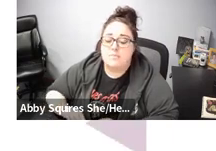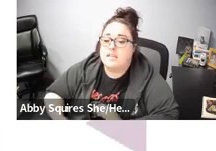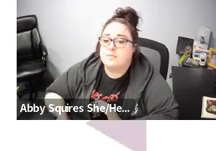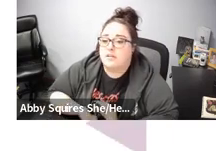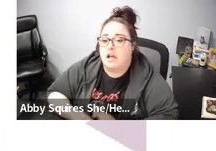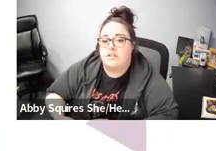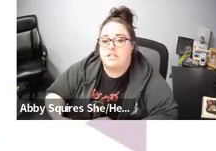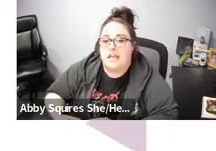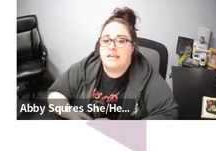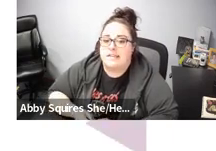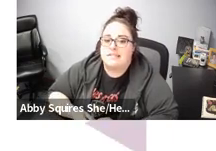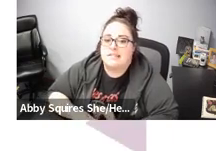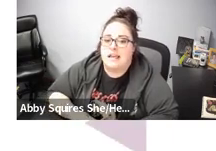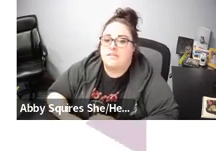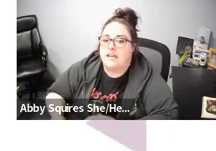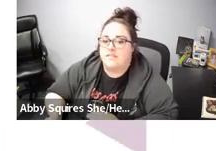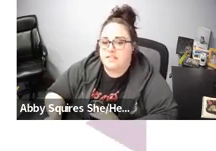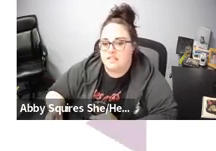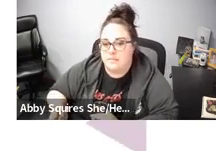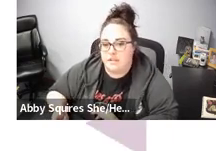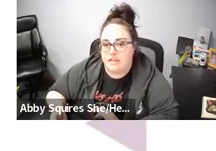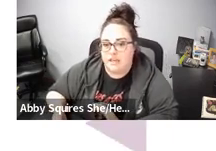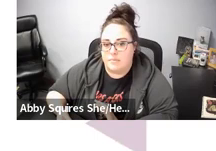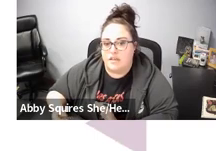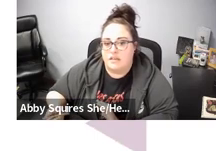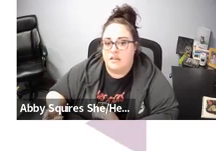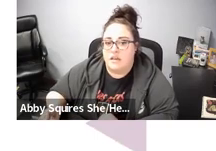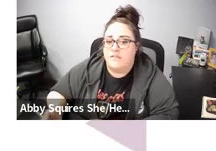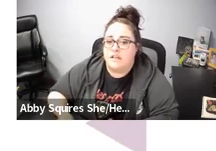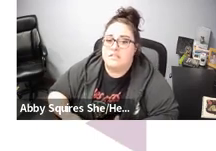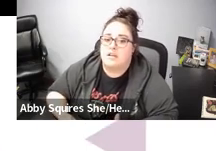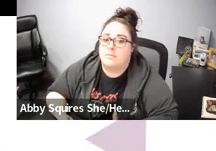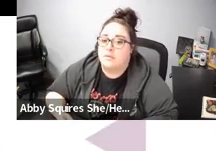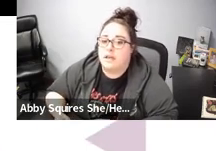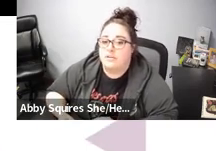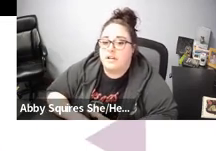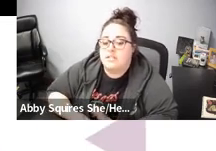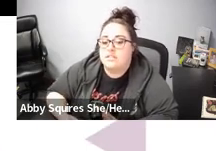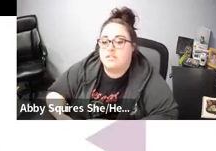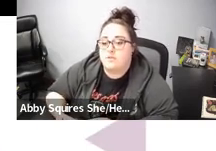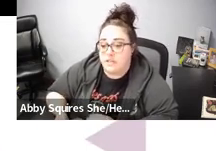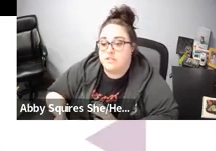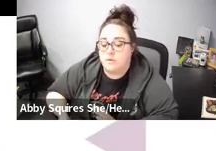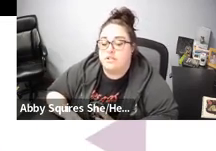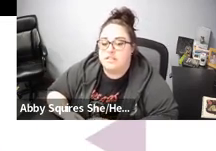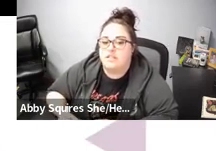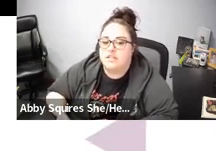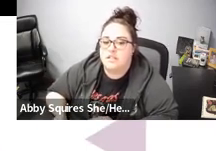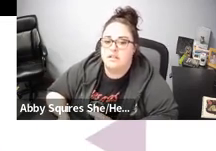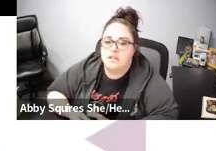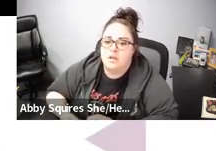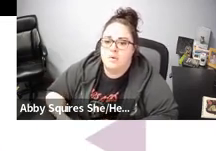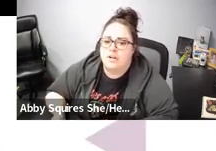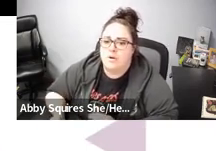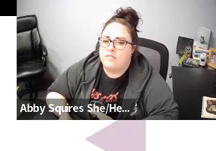So some things we're going to cover today is how the lack of accessibility in gaming affects the public health crisis that is social